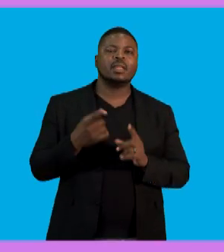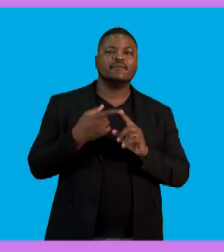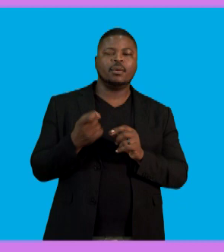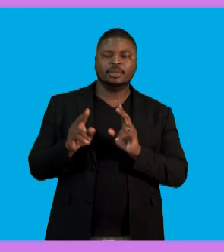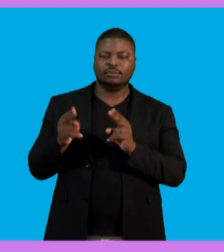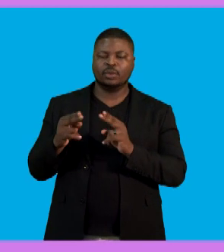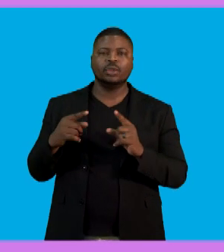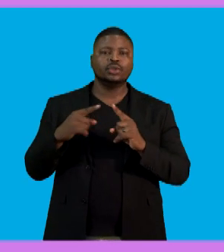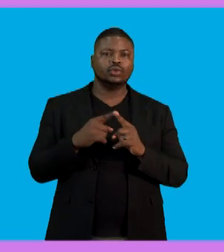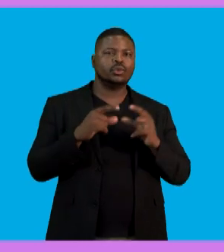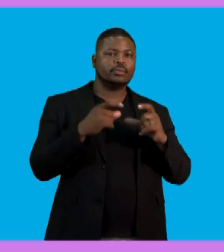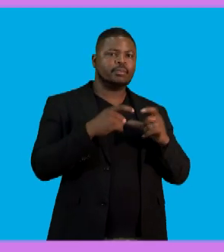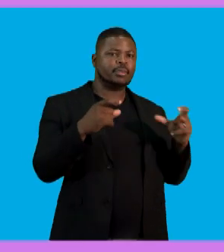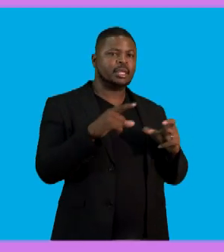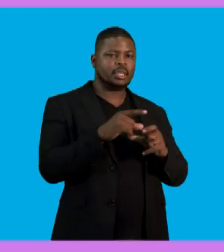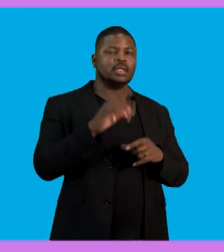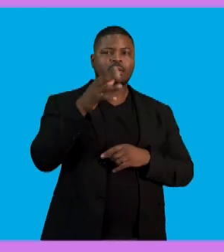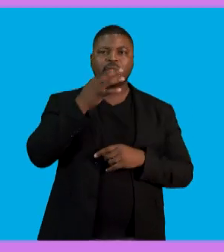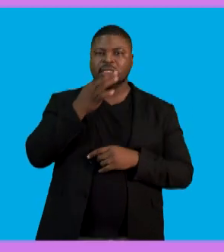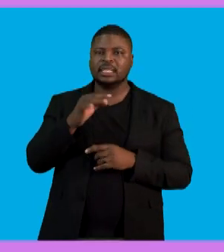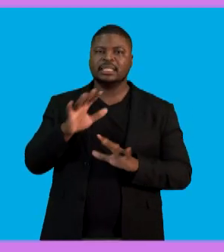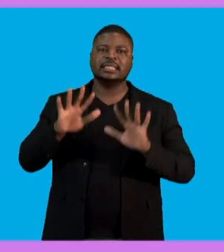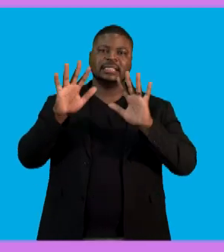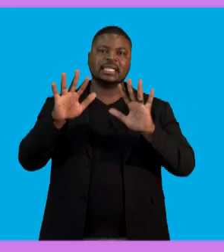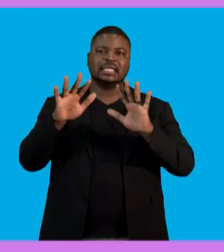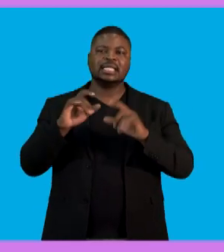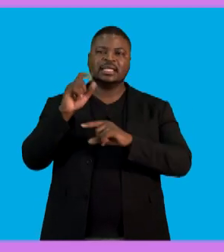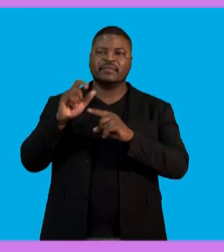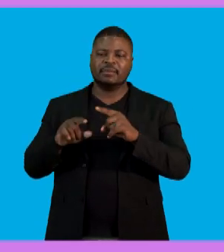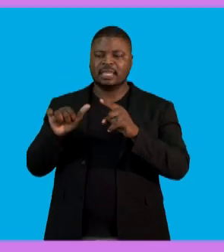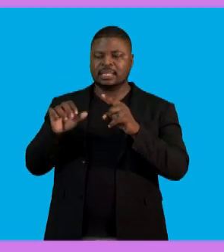big, so you divide. So you will say 10 divided by 60. What does